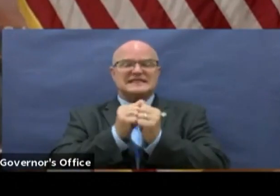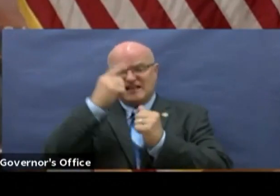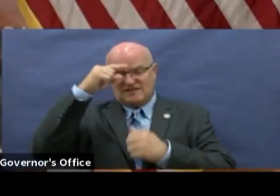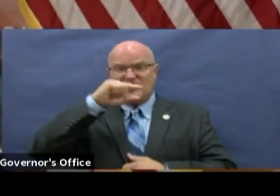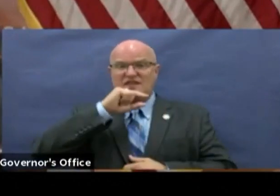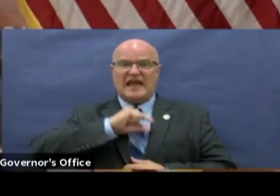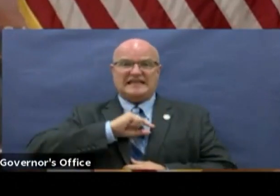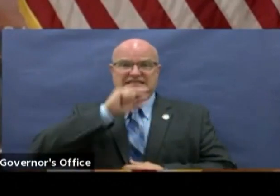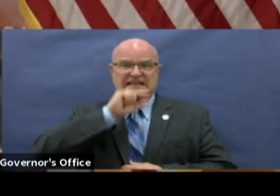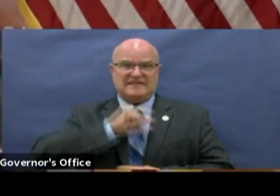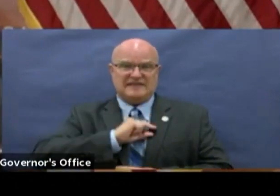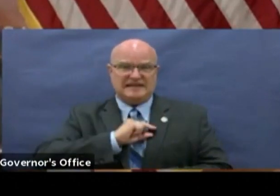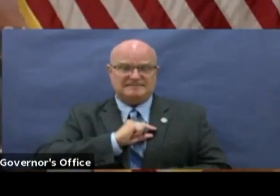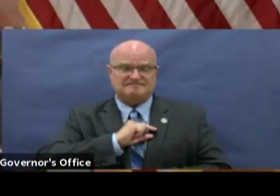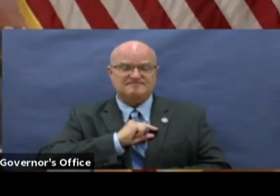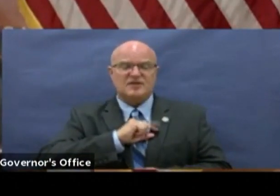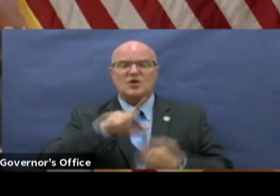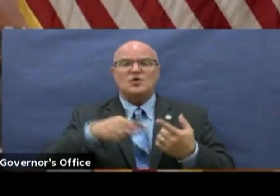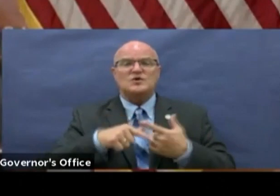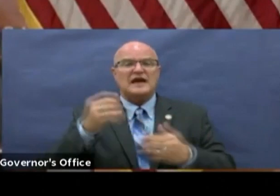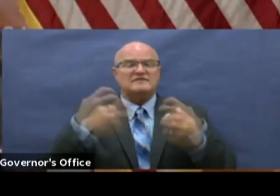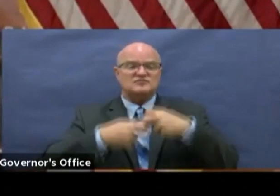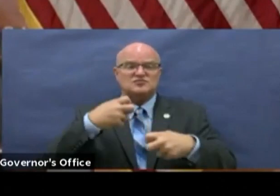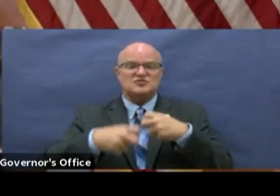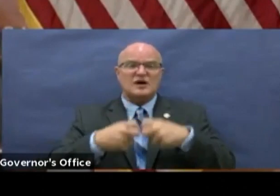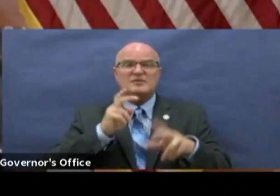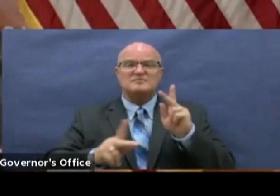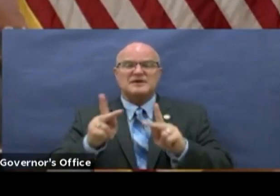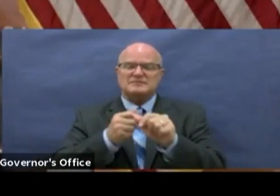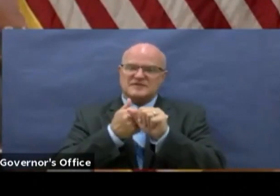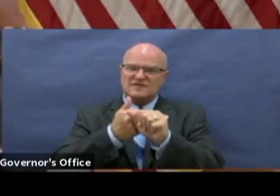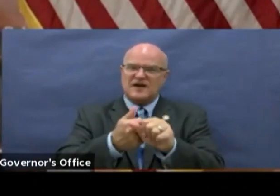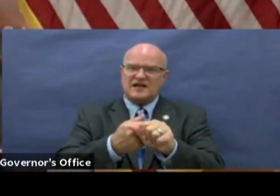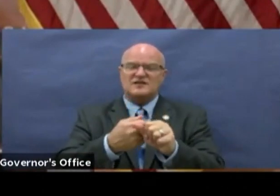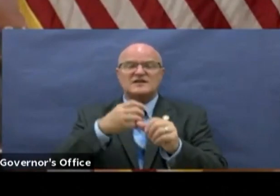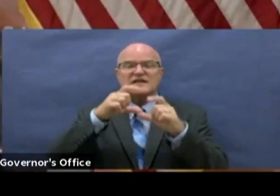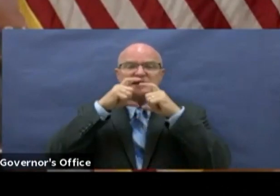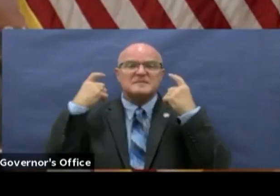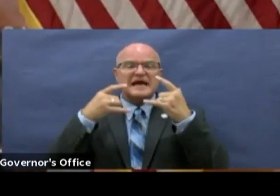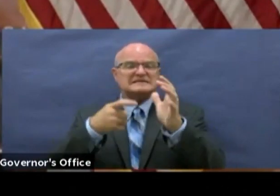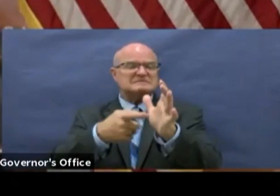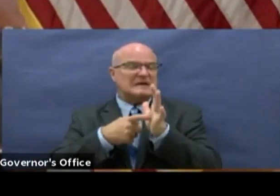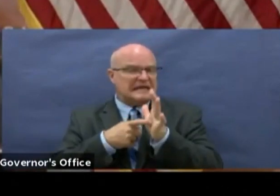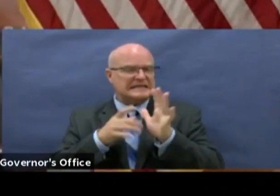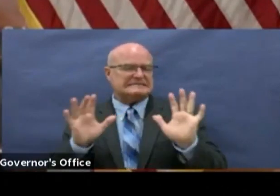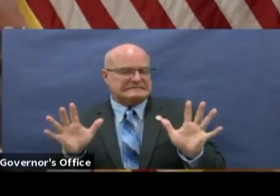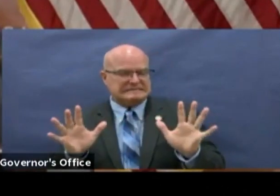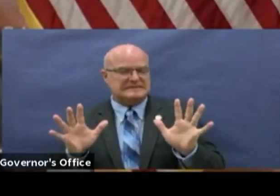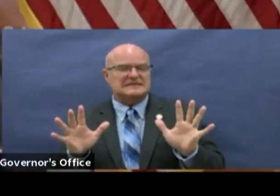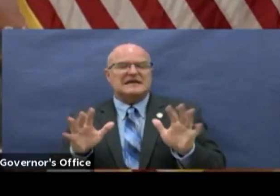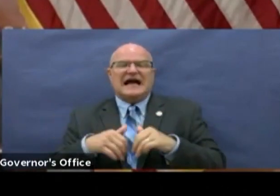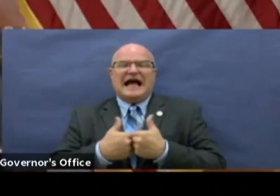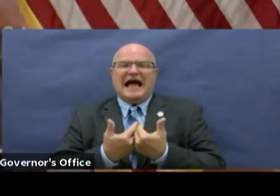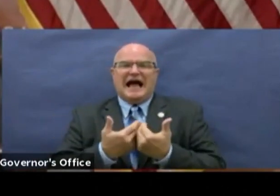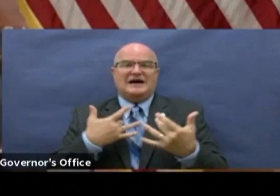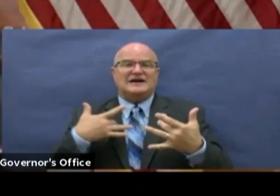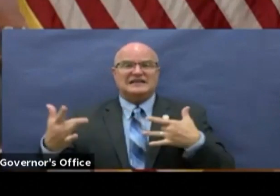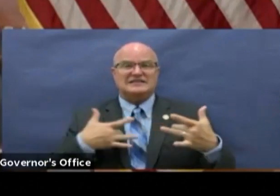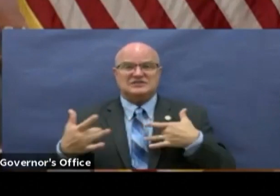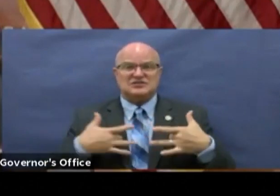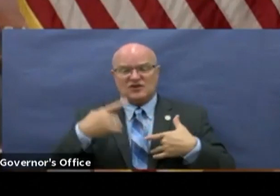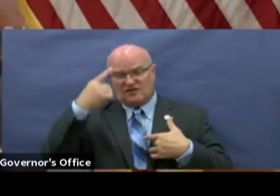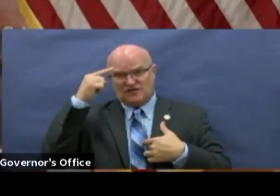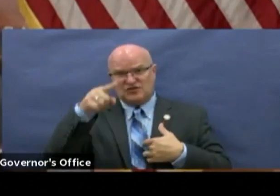Thanksgiving. When you're having trouble getting some folks to follow the mask mandate, how difficult and how concerned, I don't know if it's for you or for